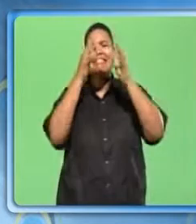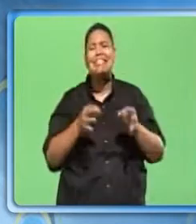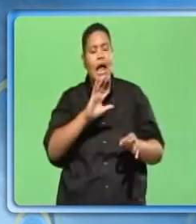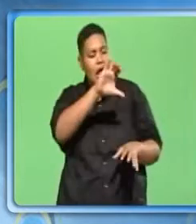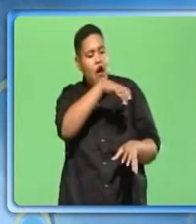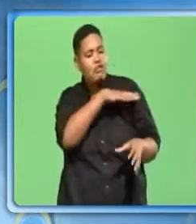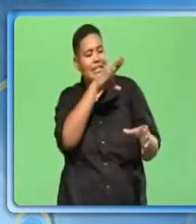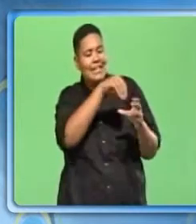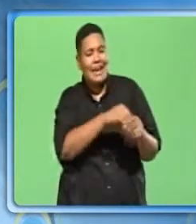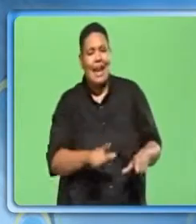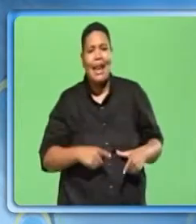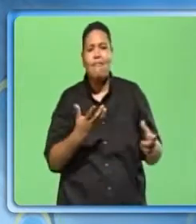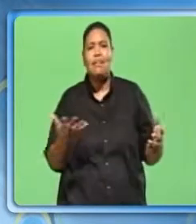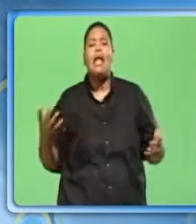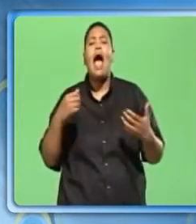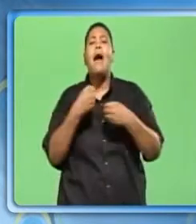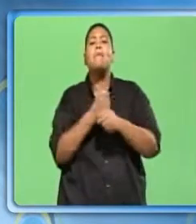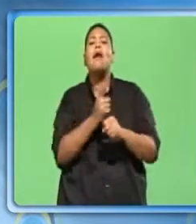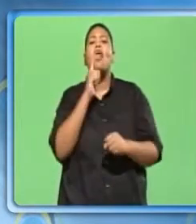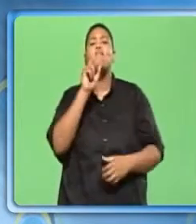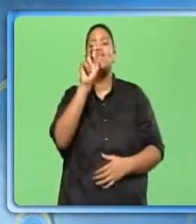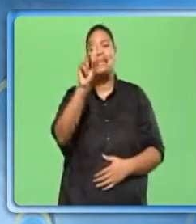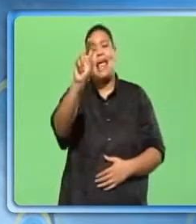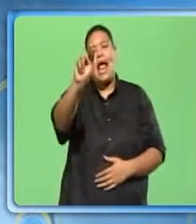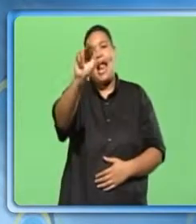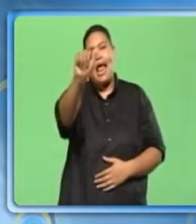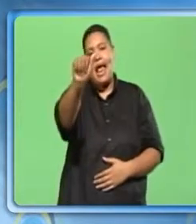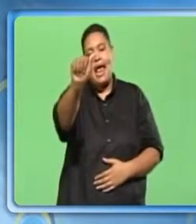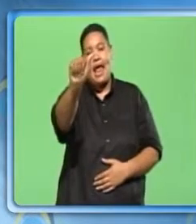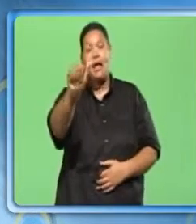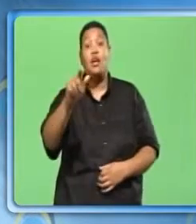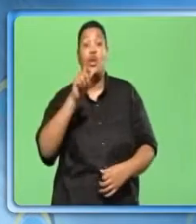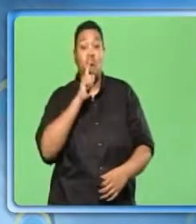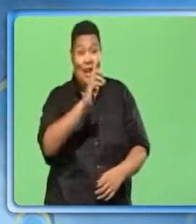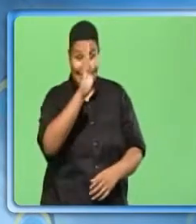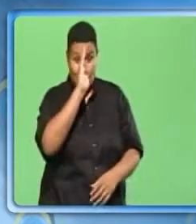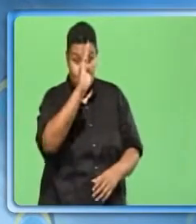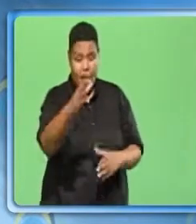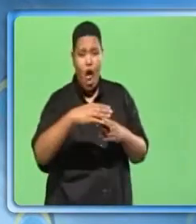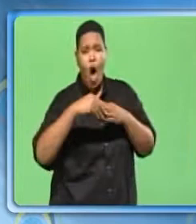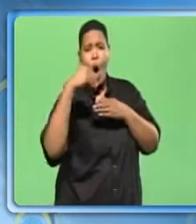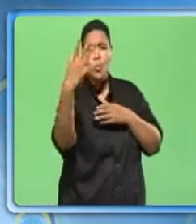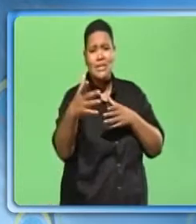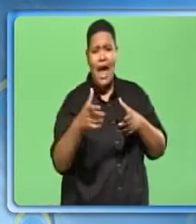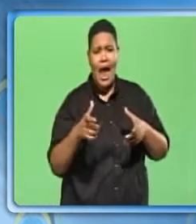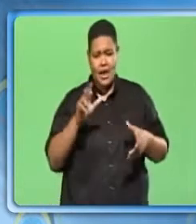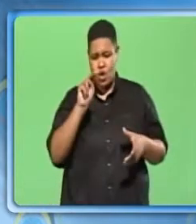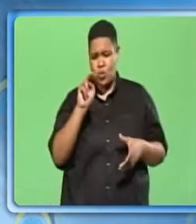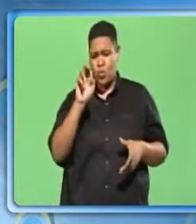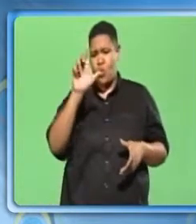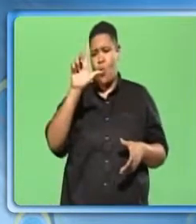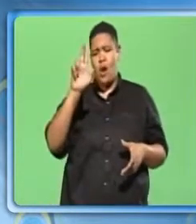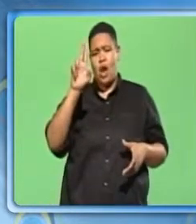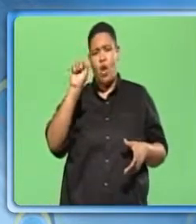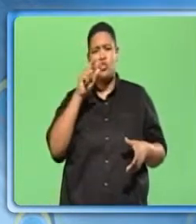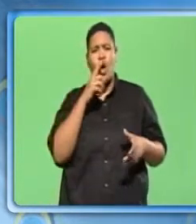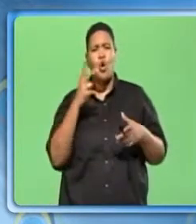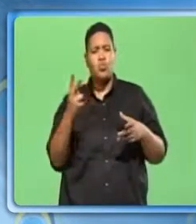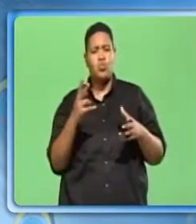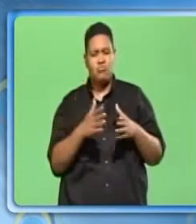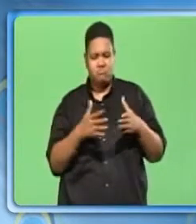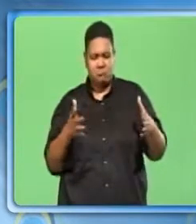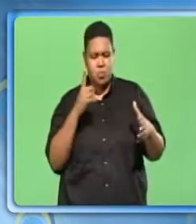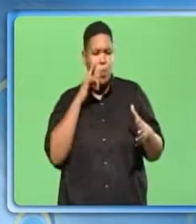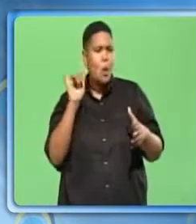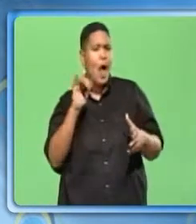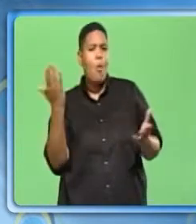organism and are made up of DNA. Directly outside the nucleus are 2 rod-like structures called